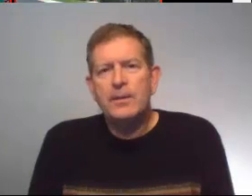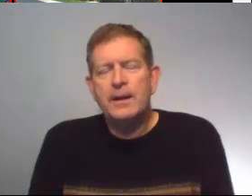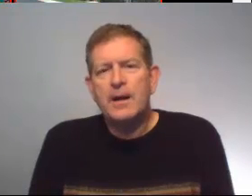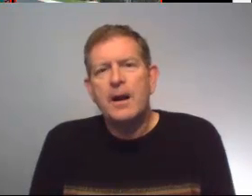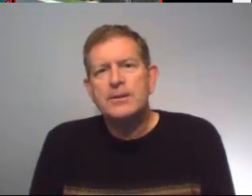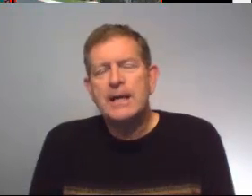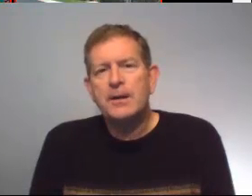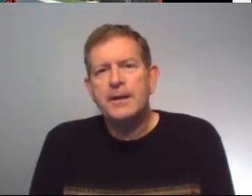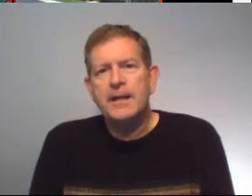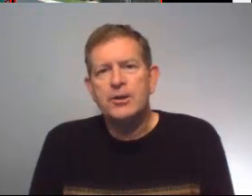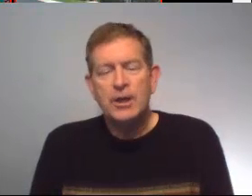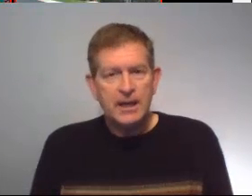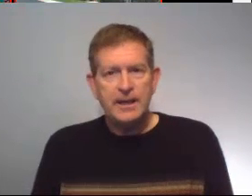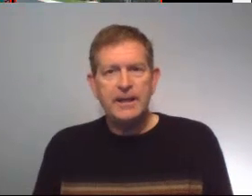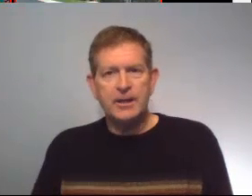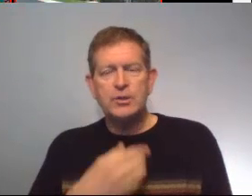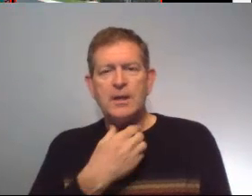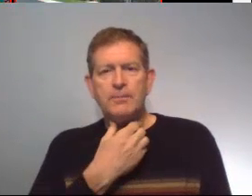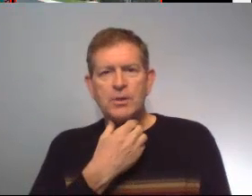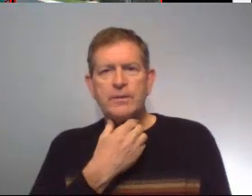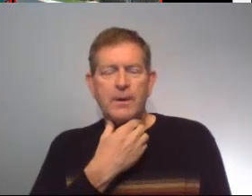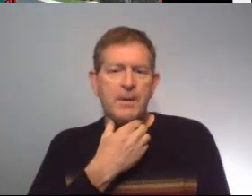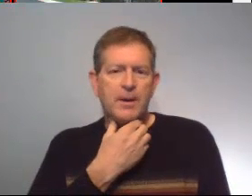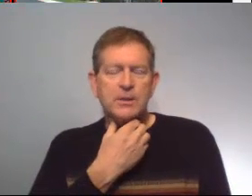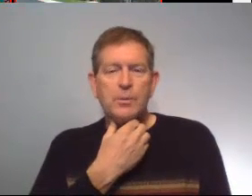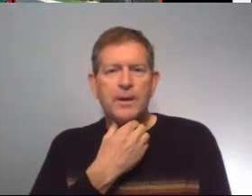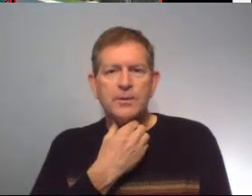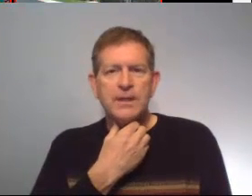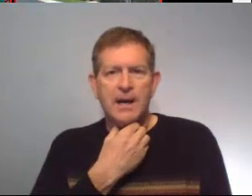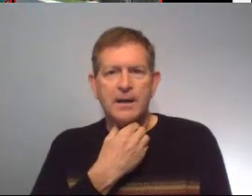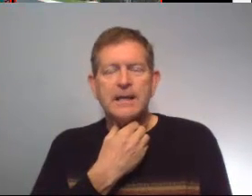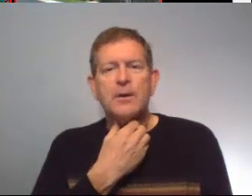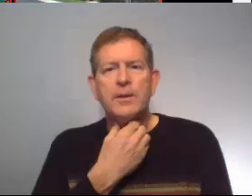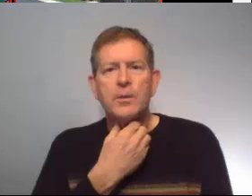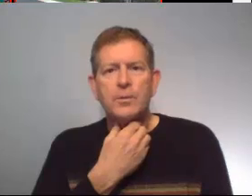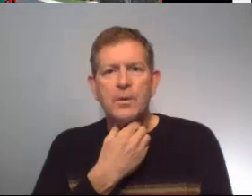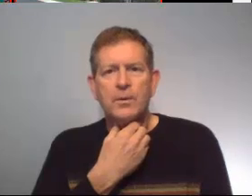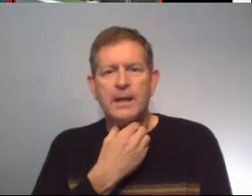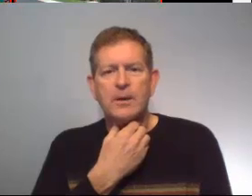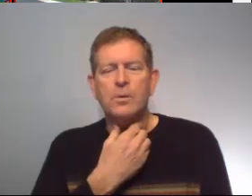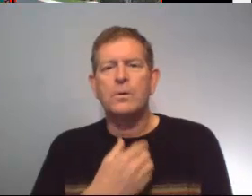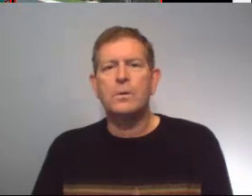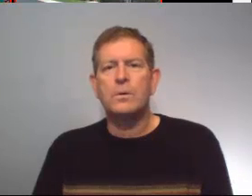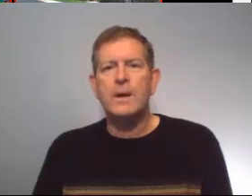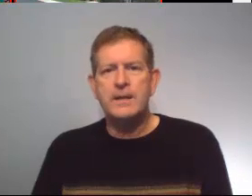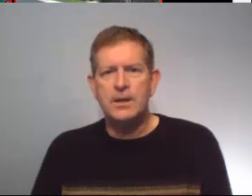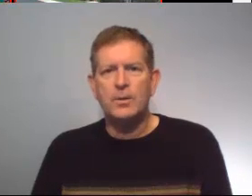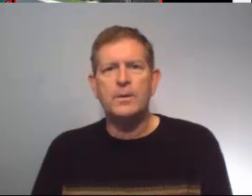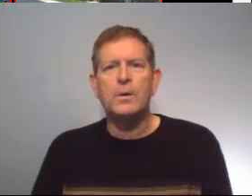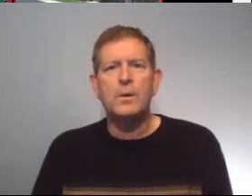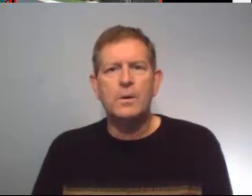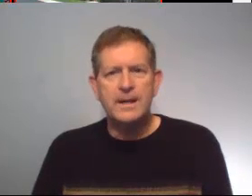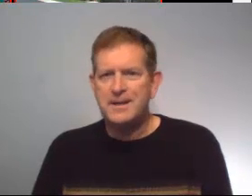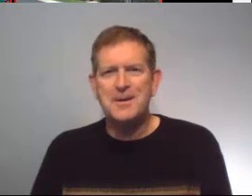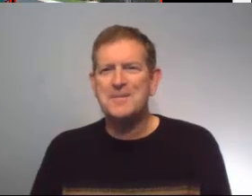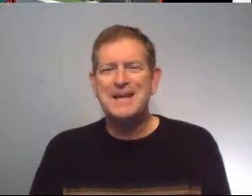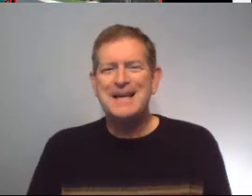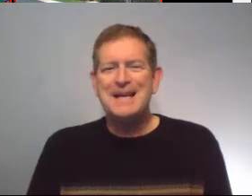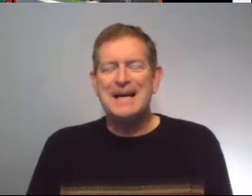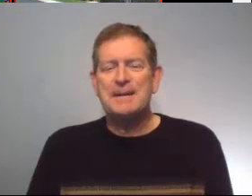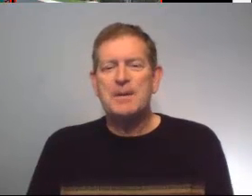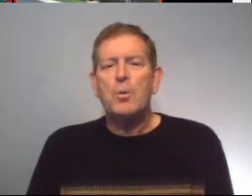way that the letter R is handled in English. In English, most of Americans will pronounce the R down in their throat, like radio, the